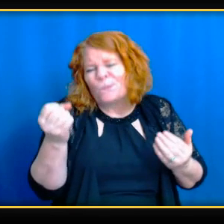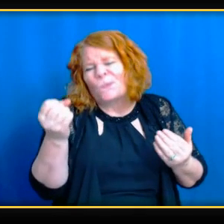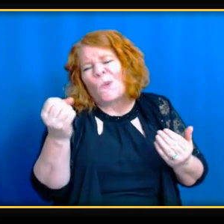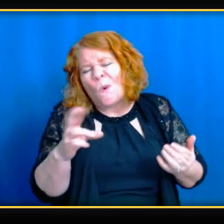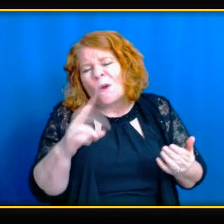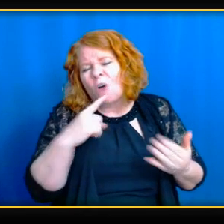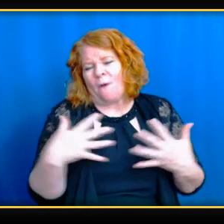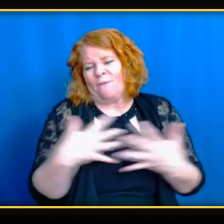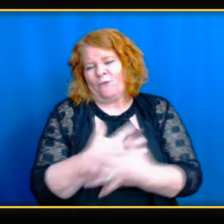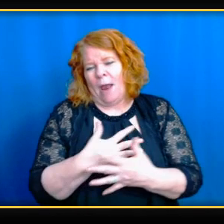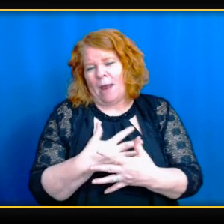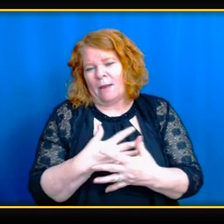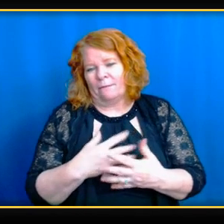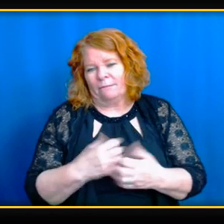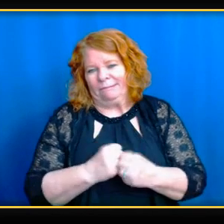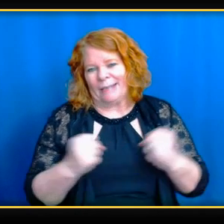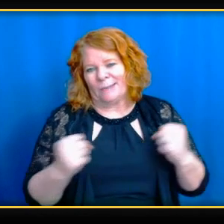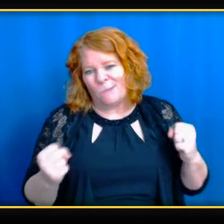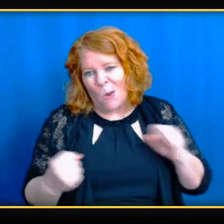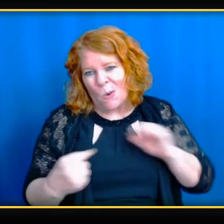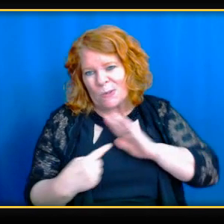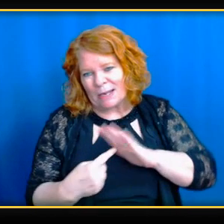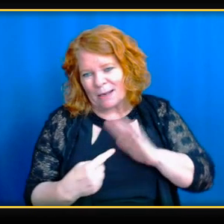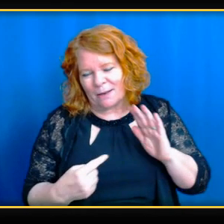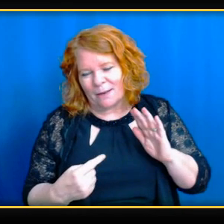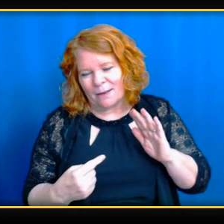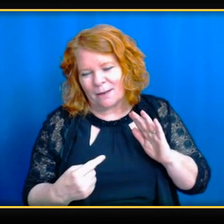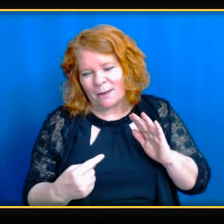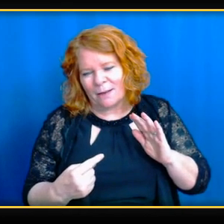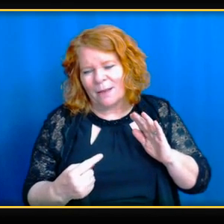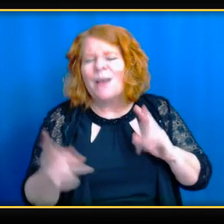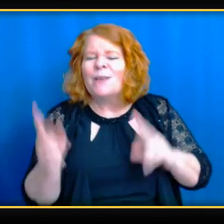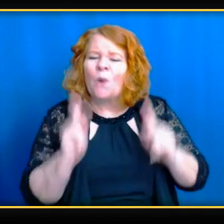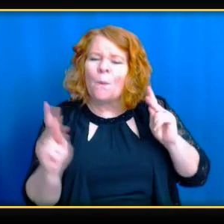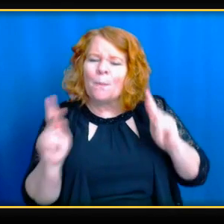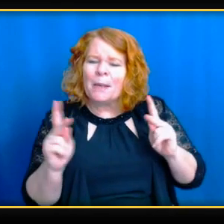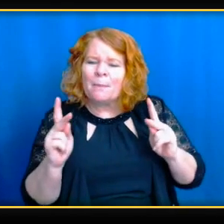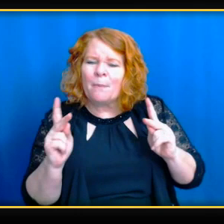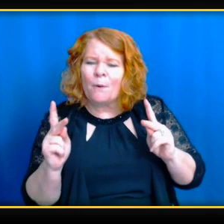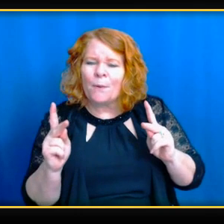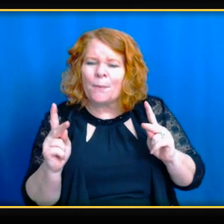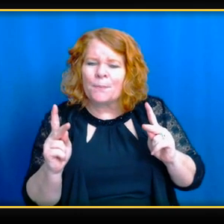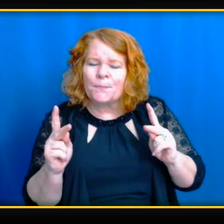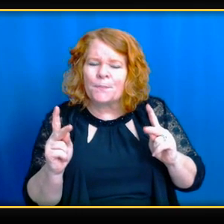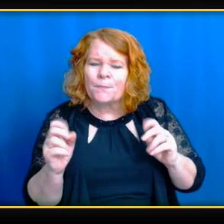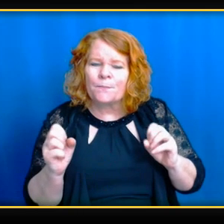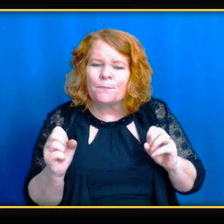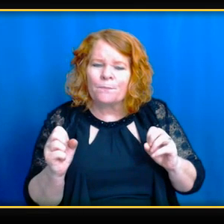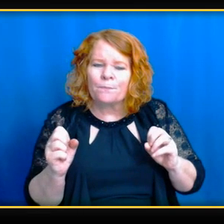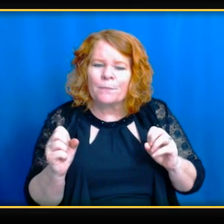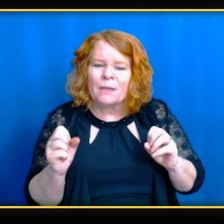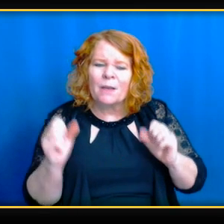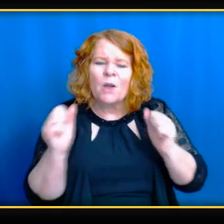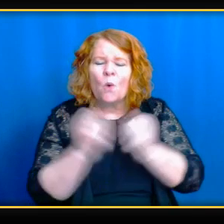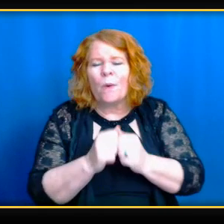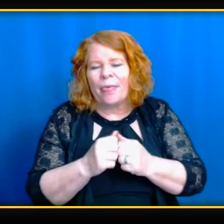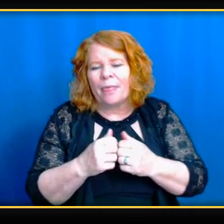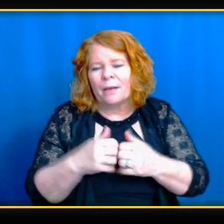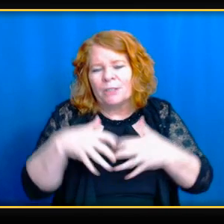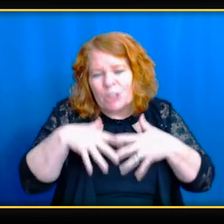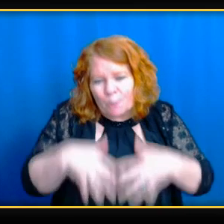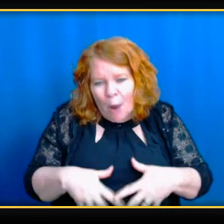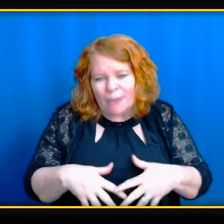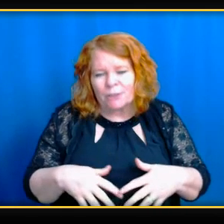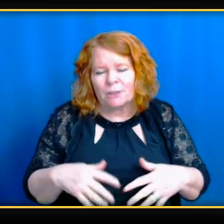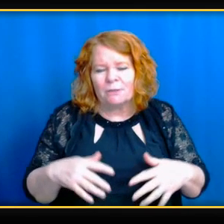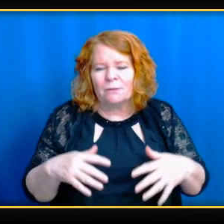disclosing. So people with depression or anxiety